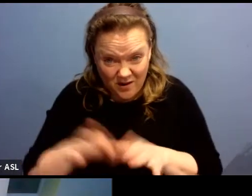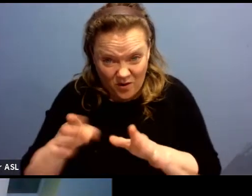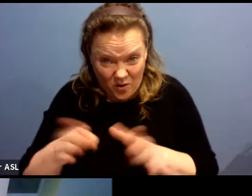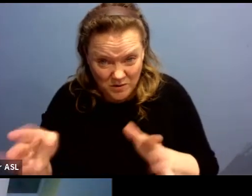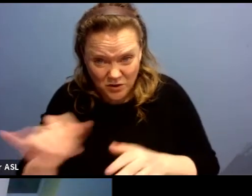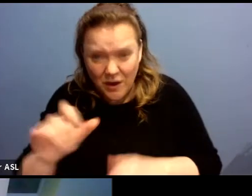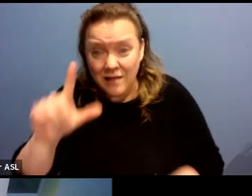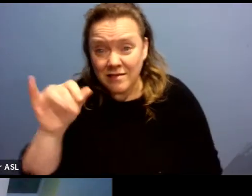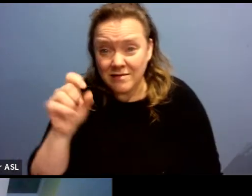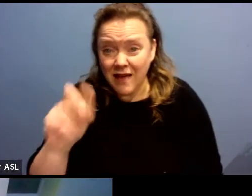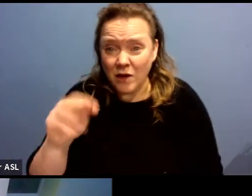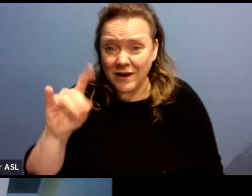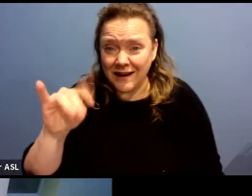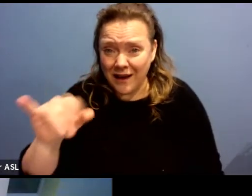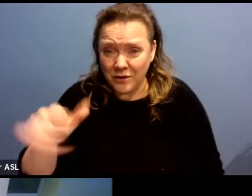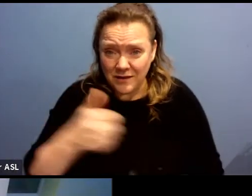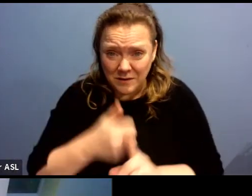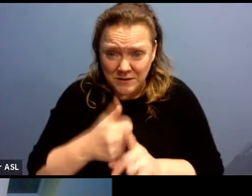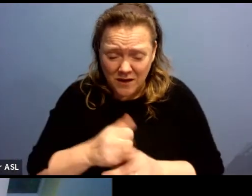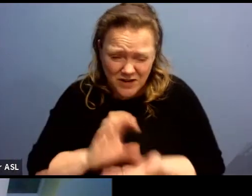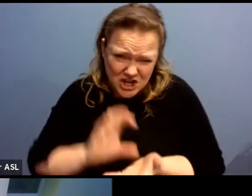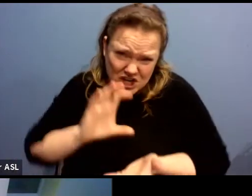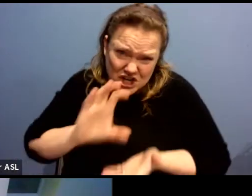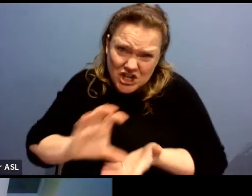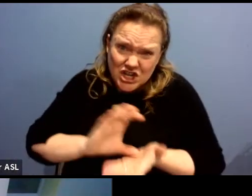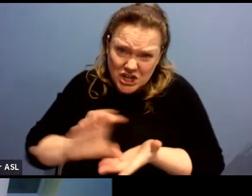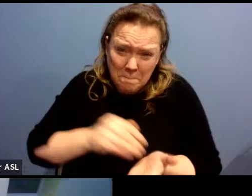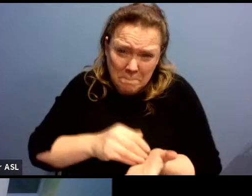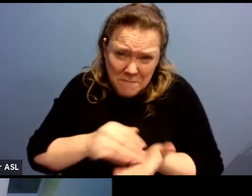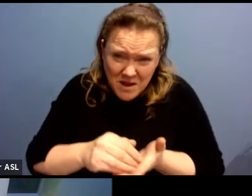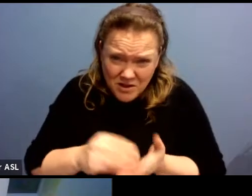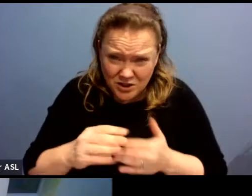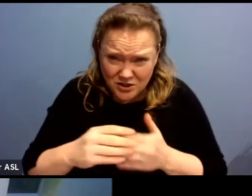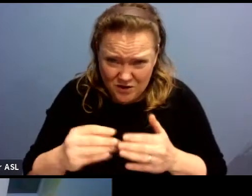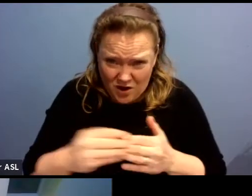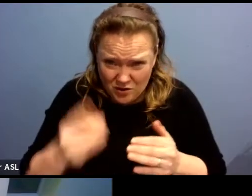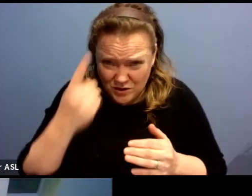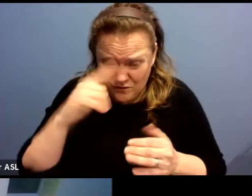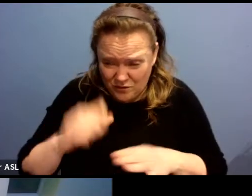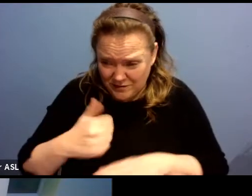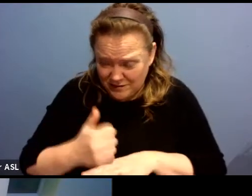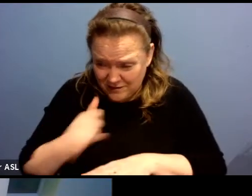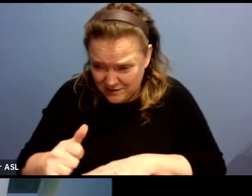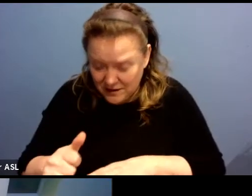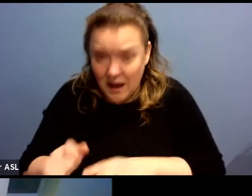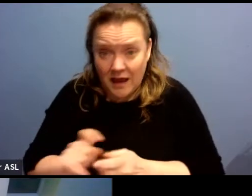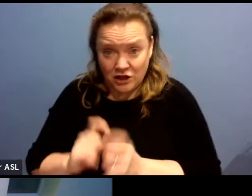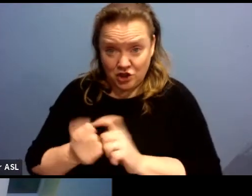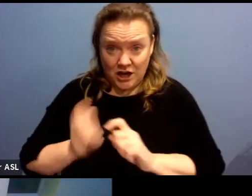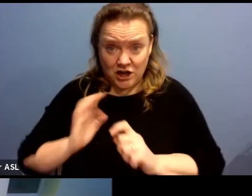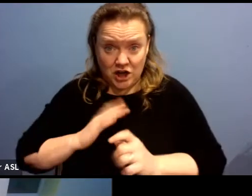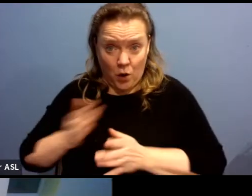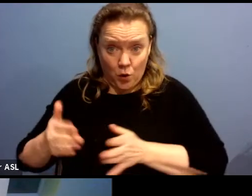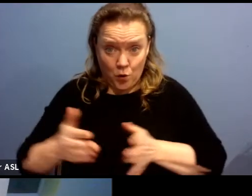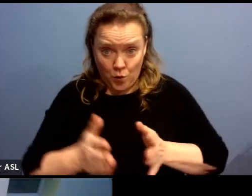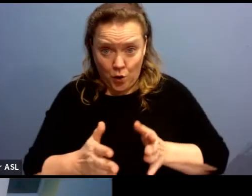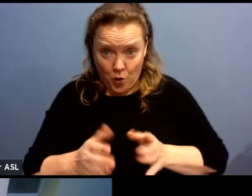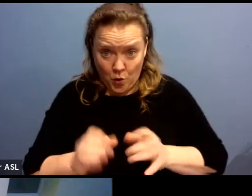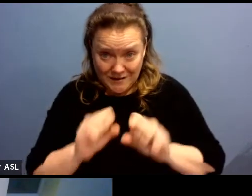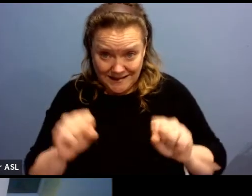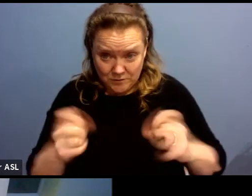into the construction of Silver Line Phase 2, along with additional millions to reorient our road system to the metro